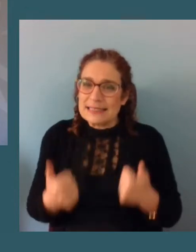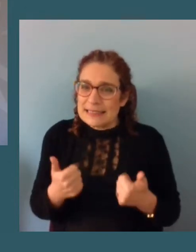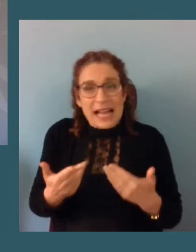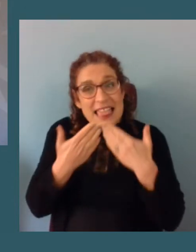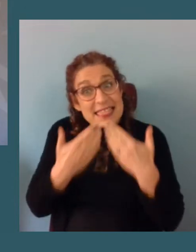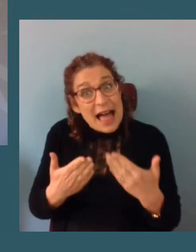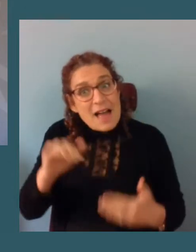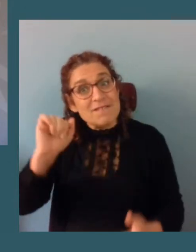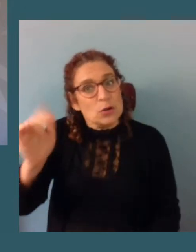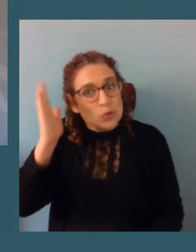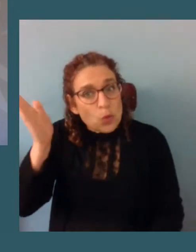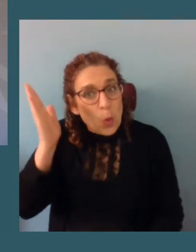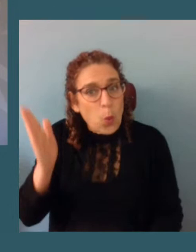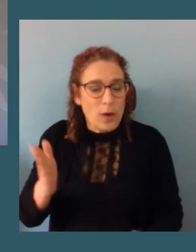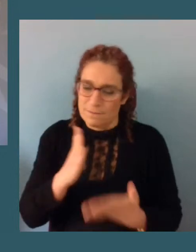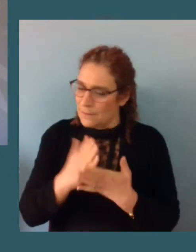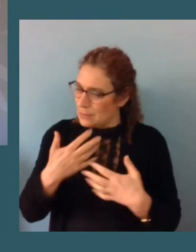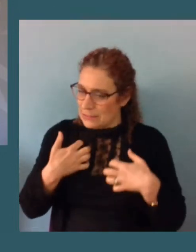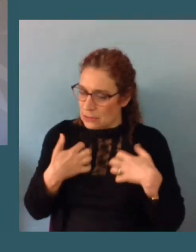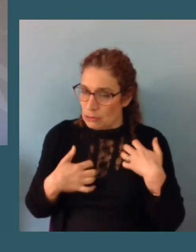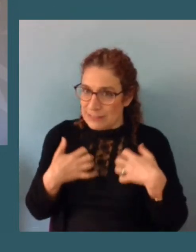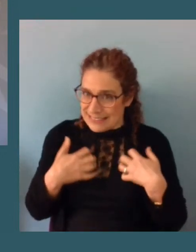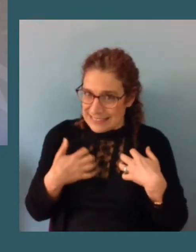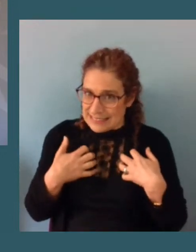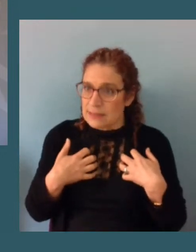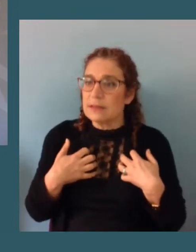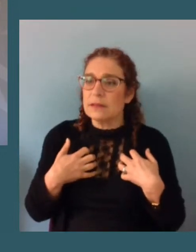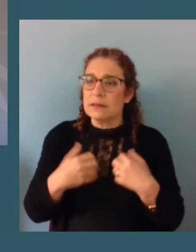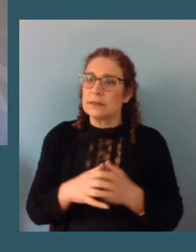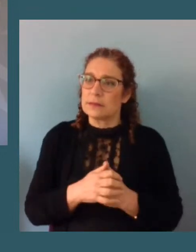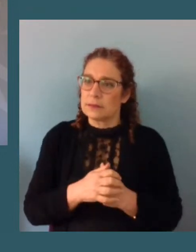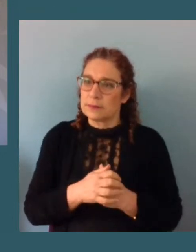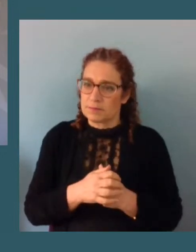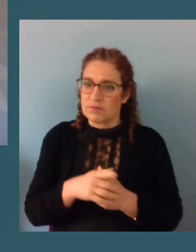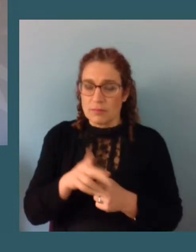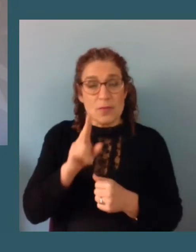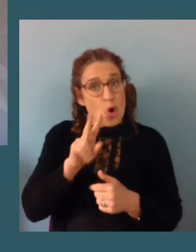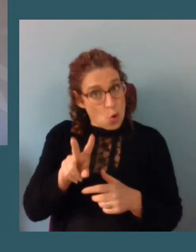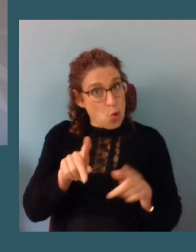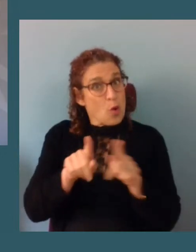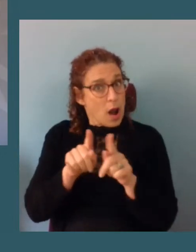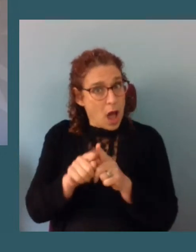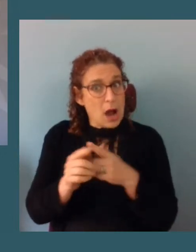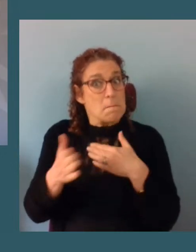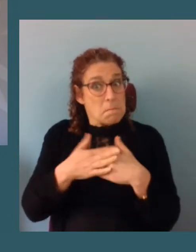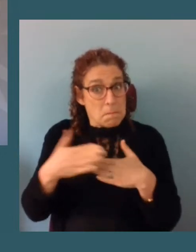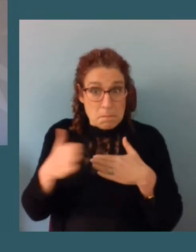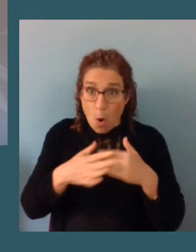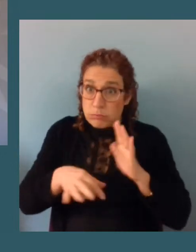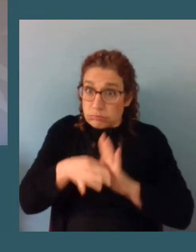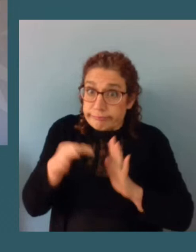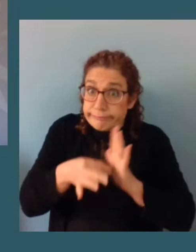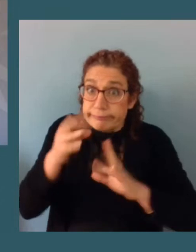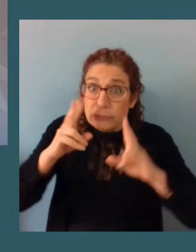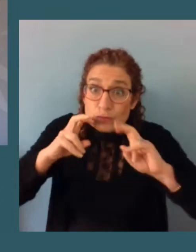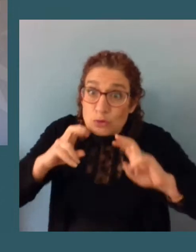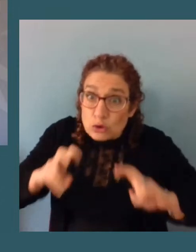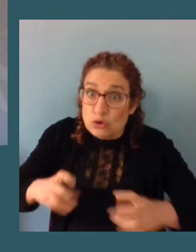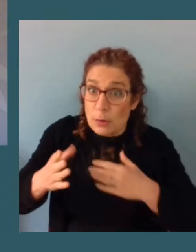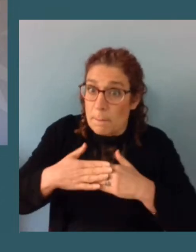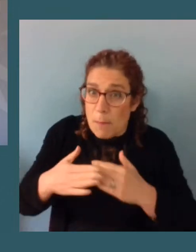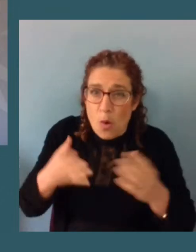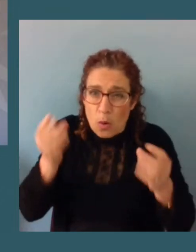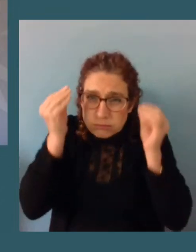been very interesting, and the research clearly seems to be moving forward quite quickly in lots of areas of